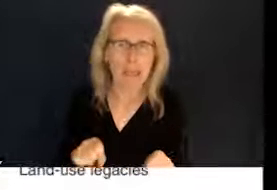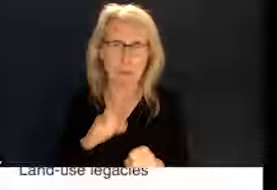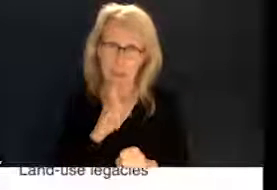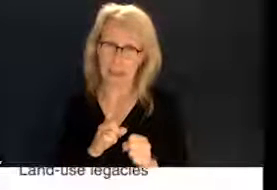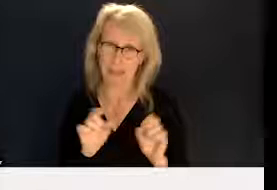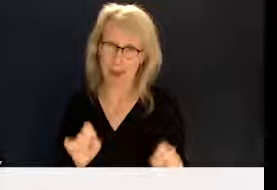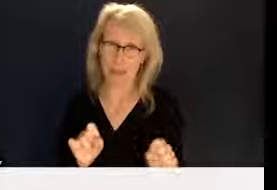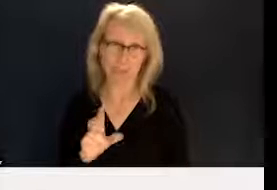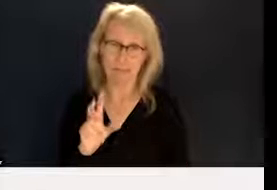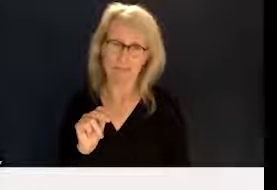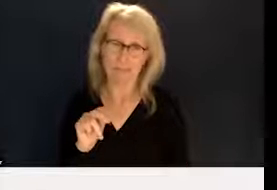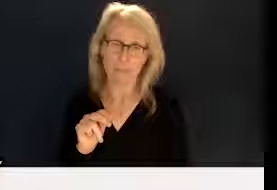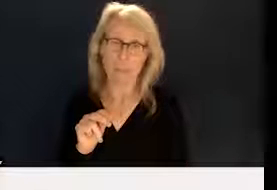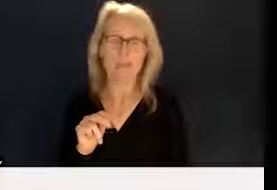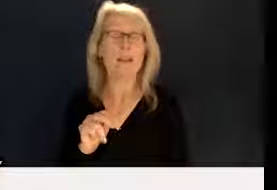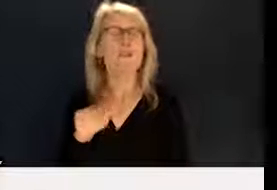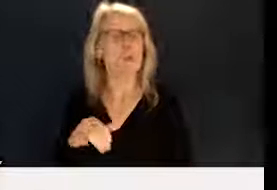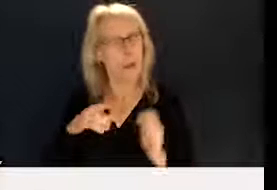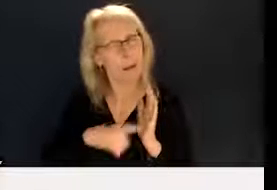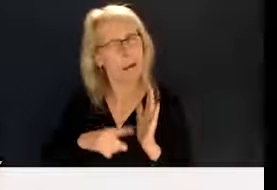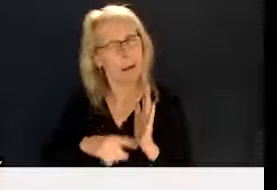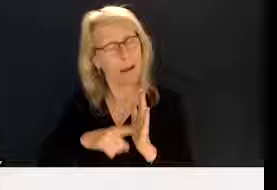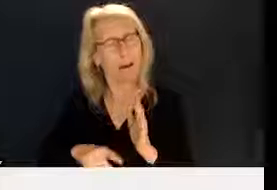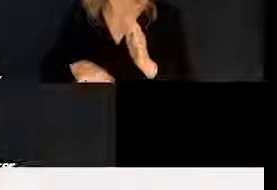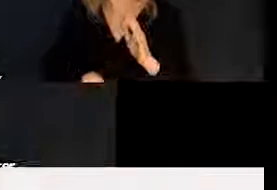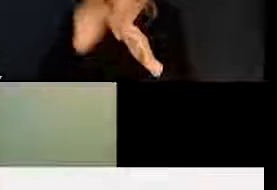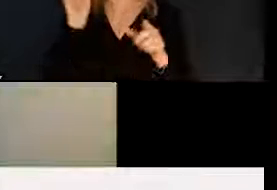So for us, that led us to these maps right here.